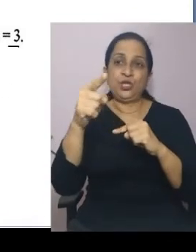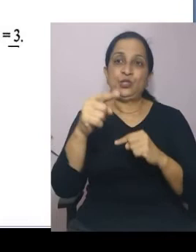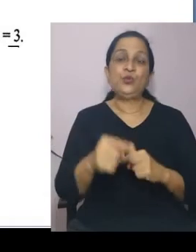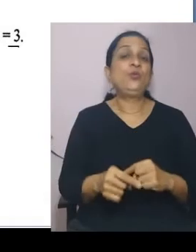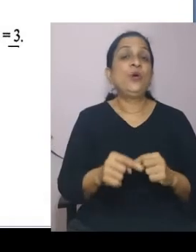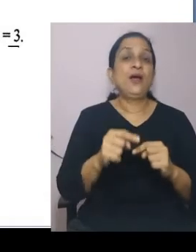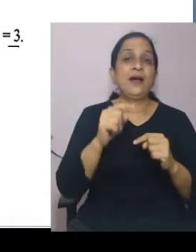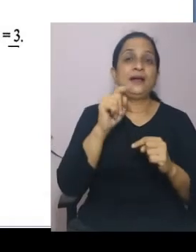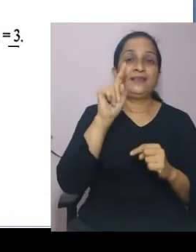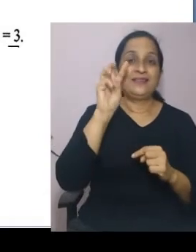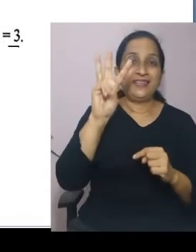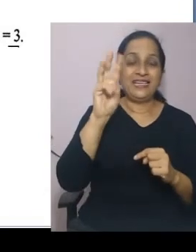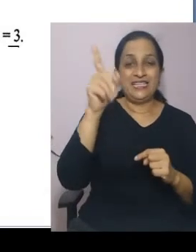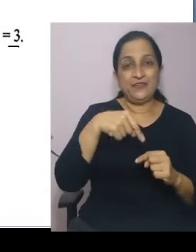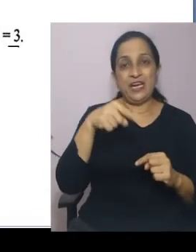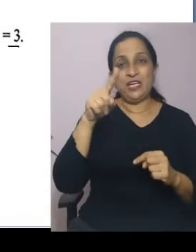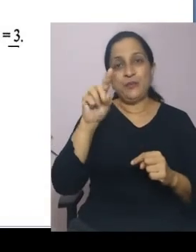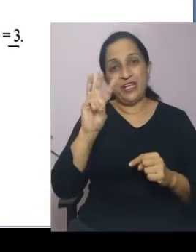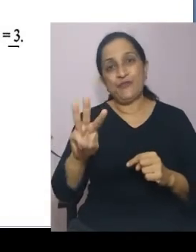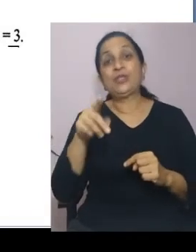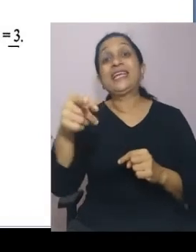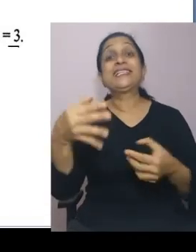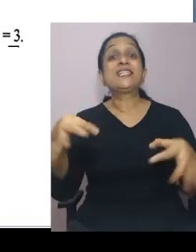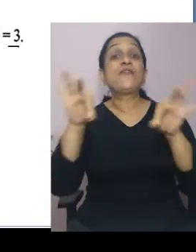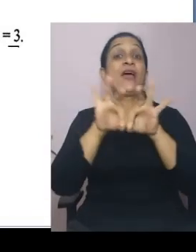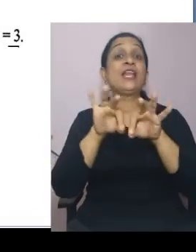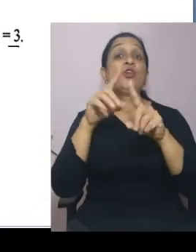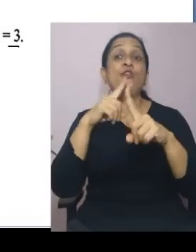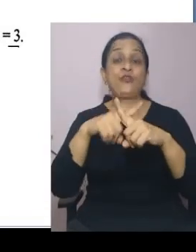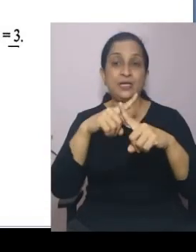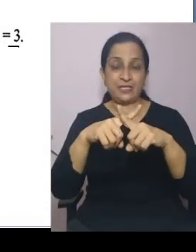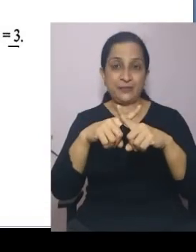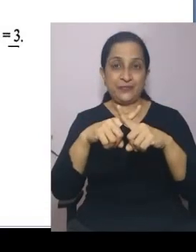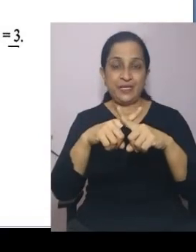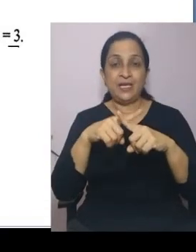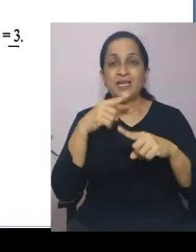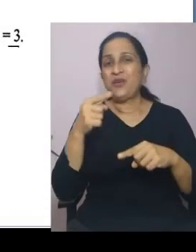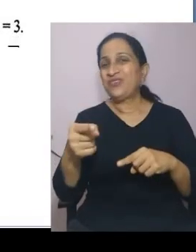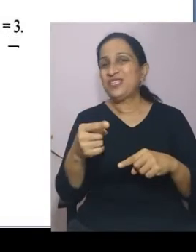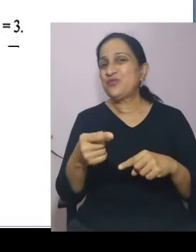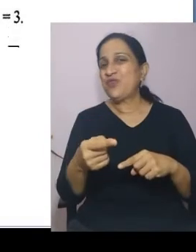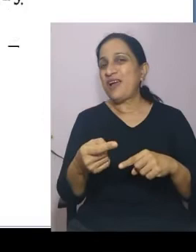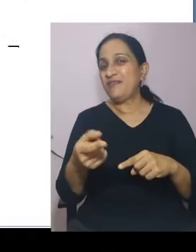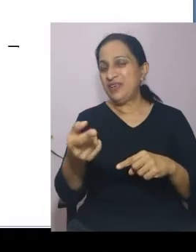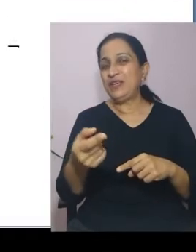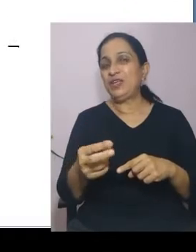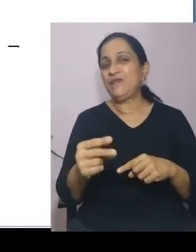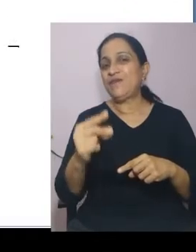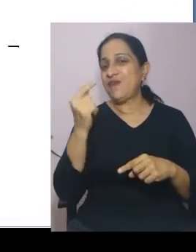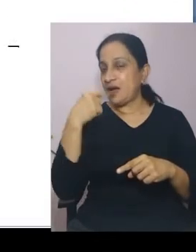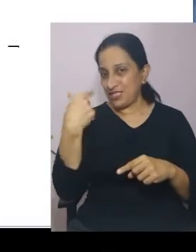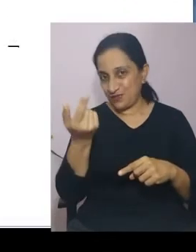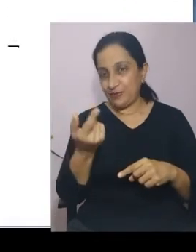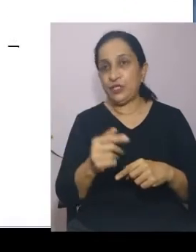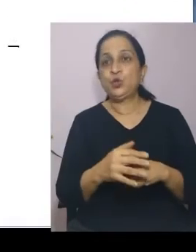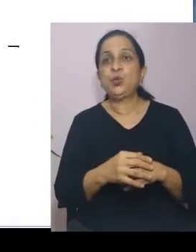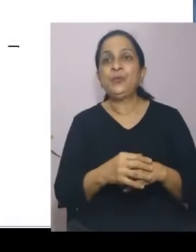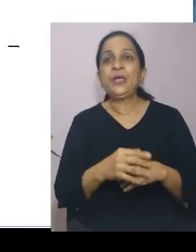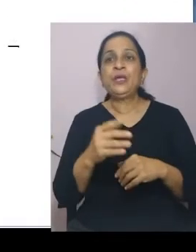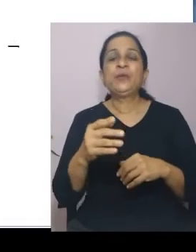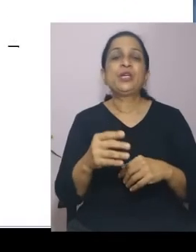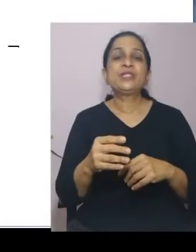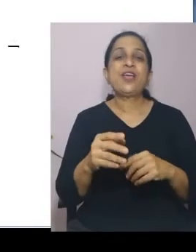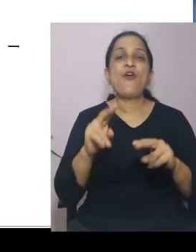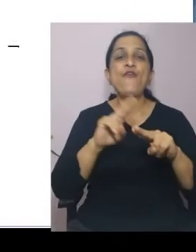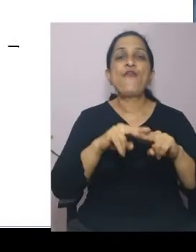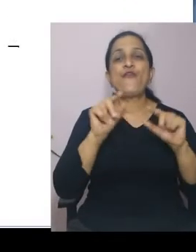to the next problem here. We'll go a little fast. Now, by now you know